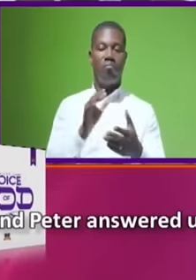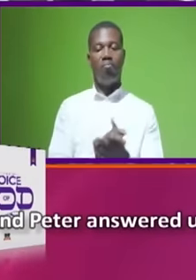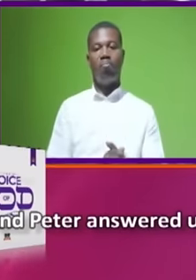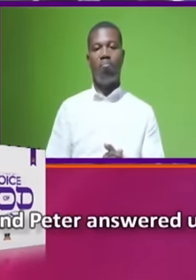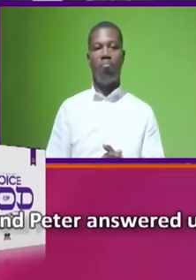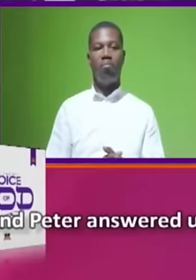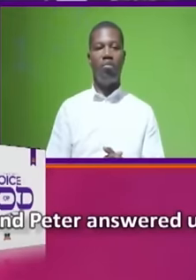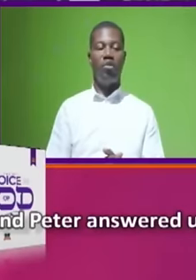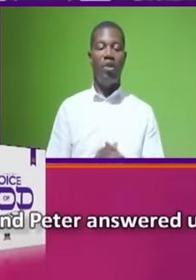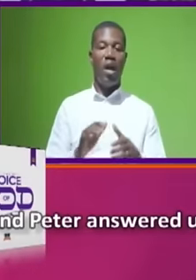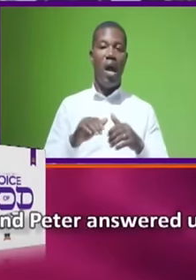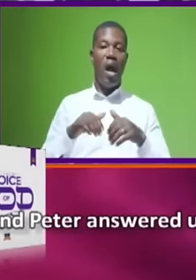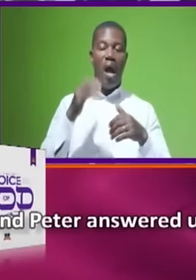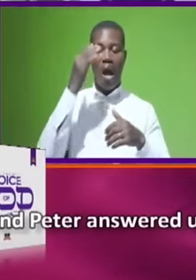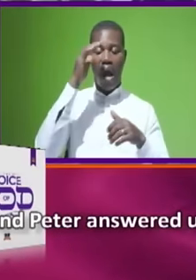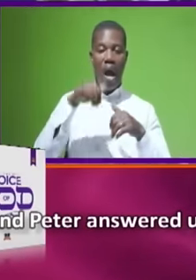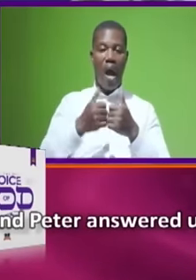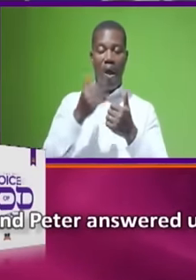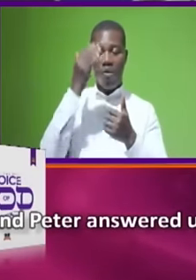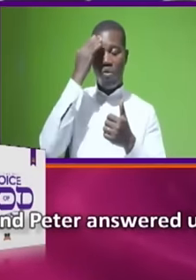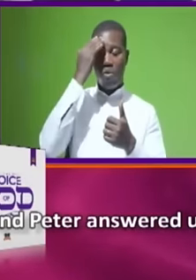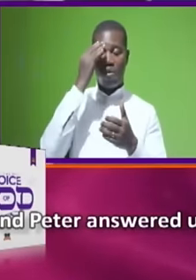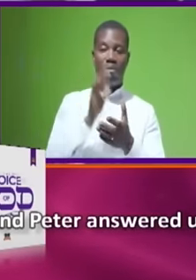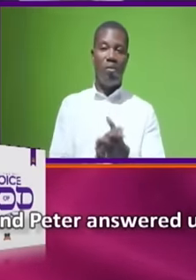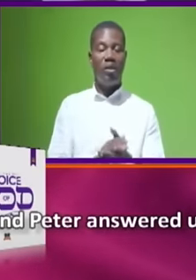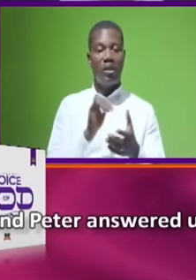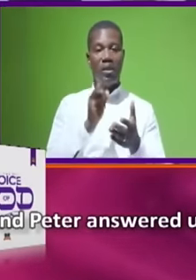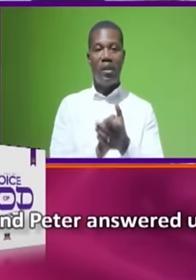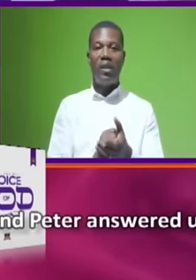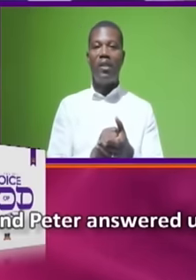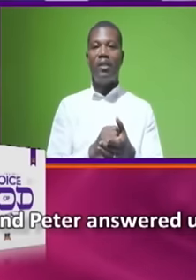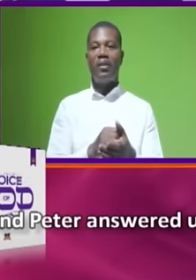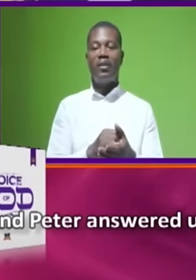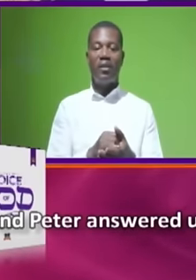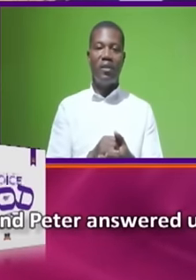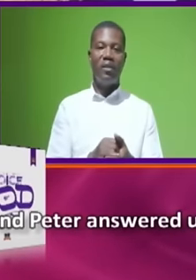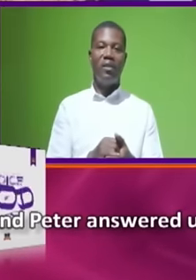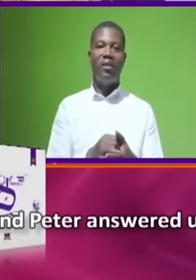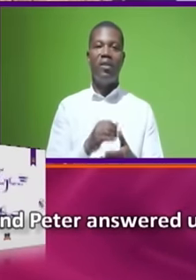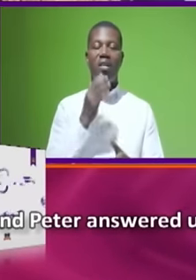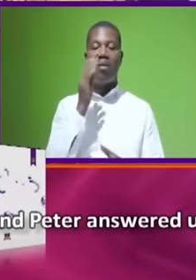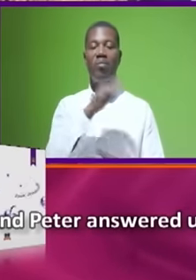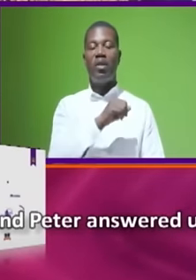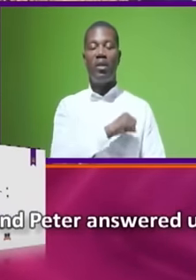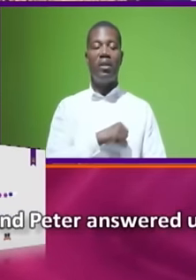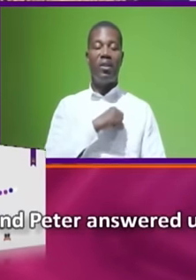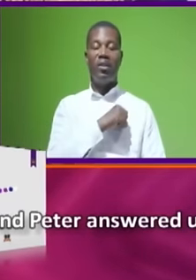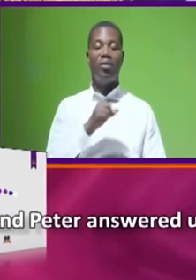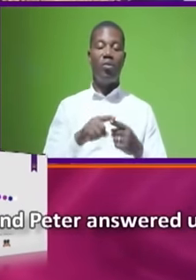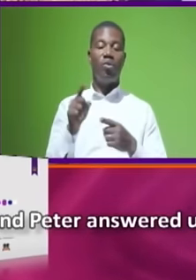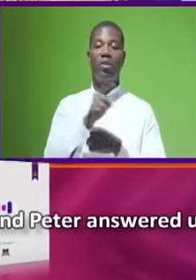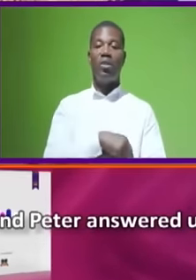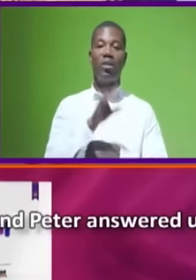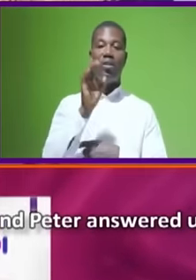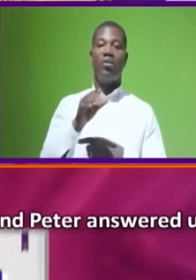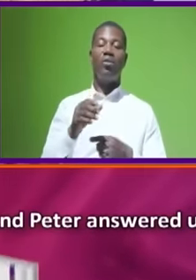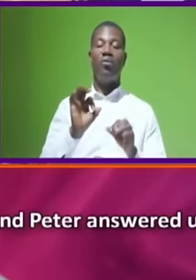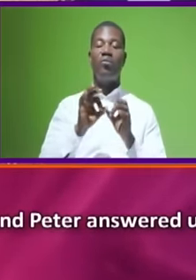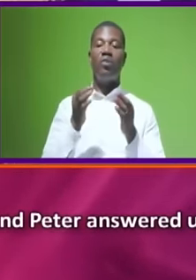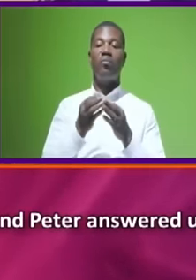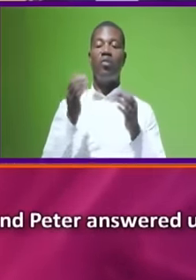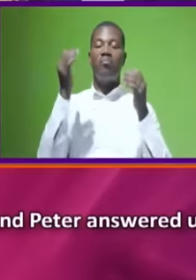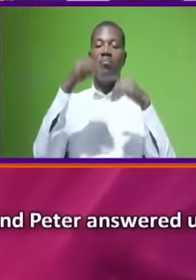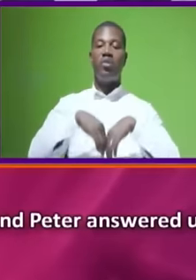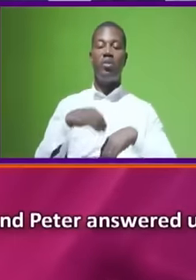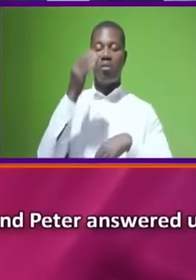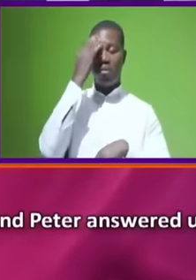prayer material is not working. How can we tell? How